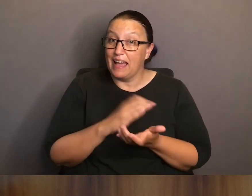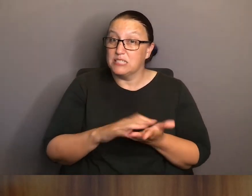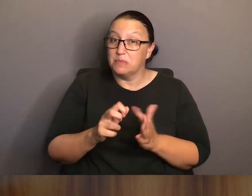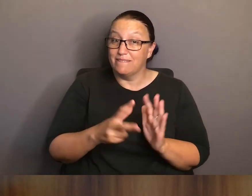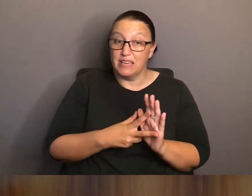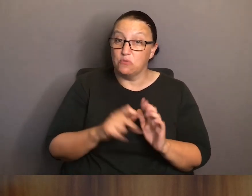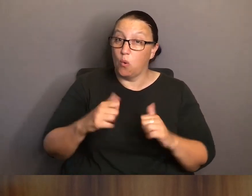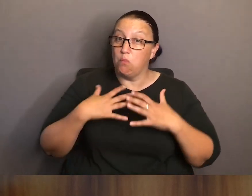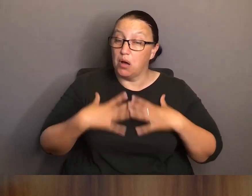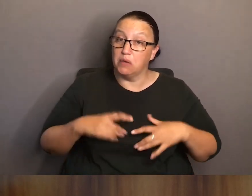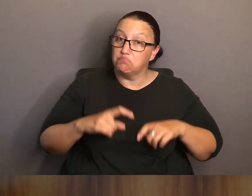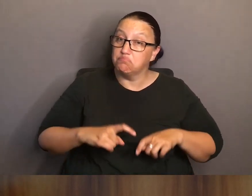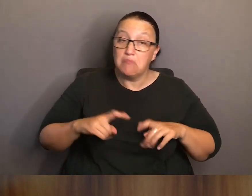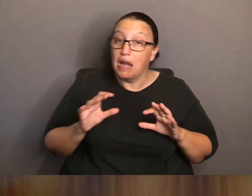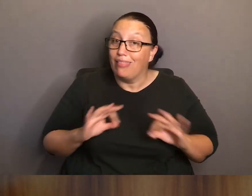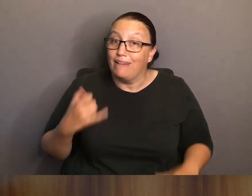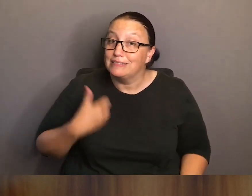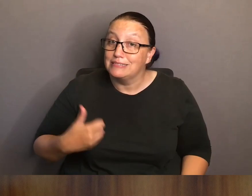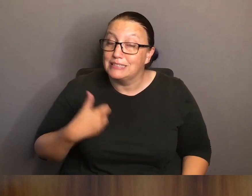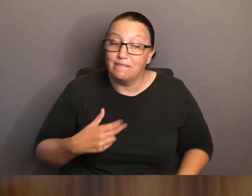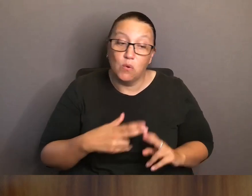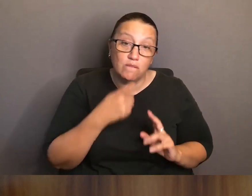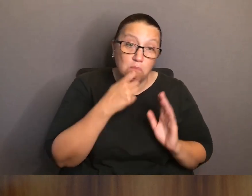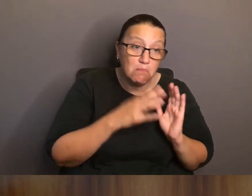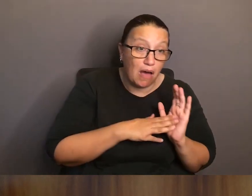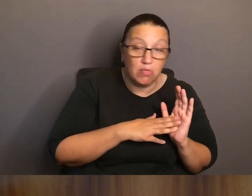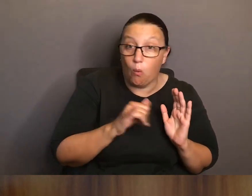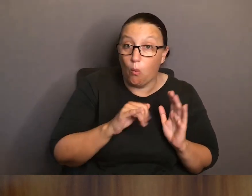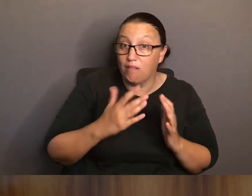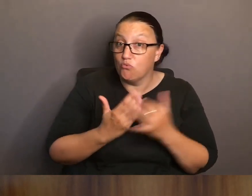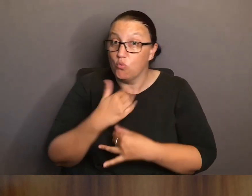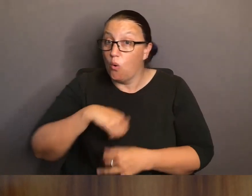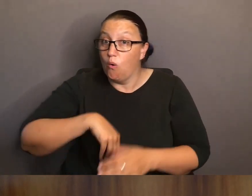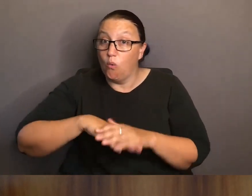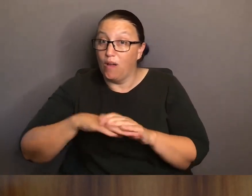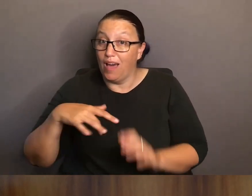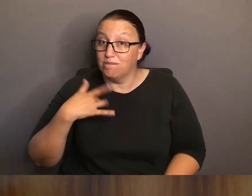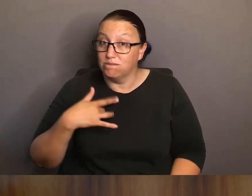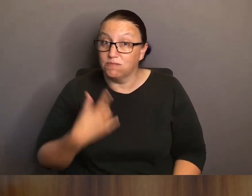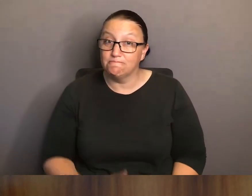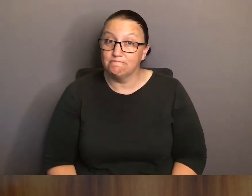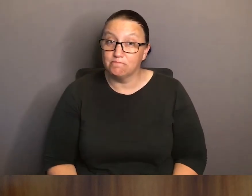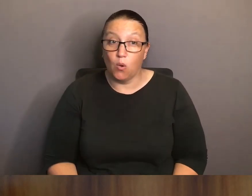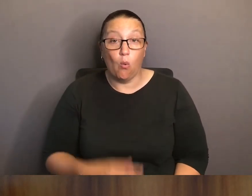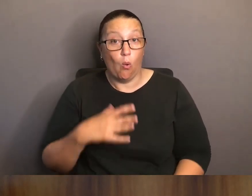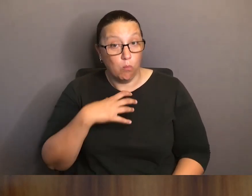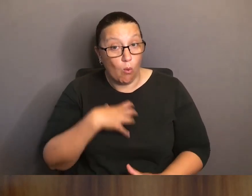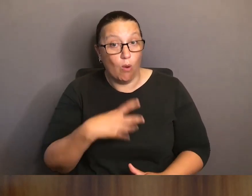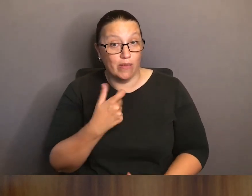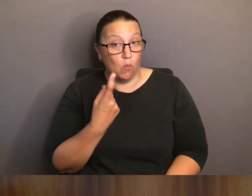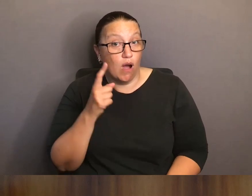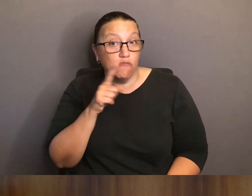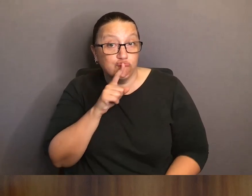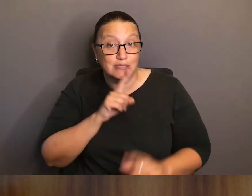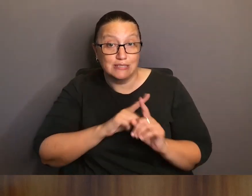lifetime. There are more than 100 types of HPV. Most HPV infections clear up on their